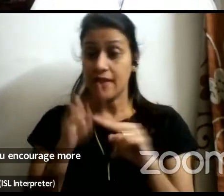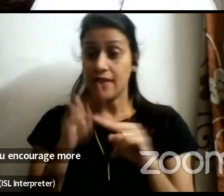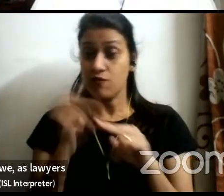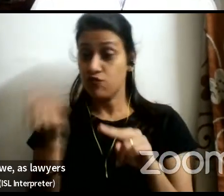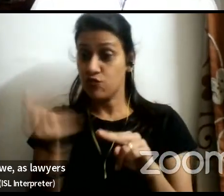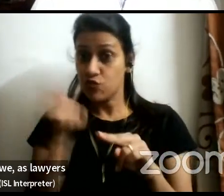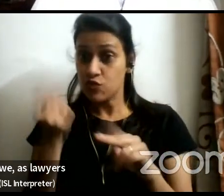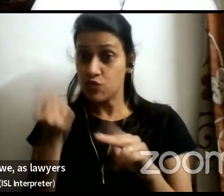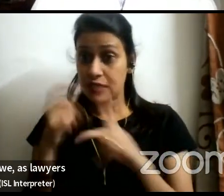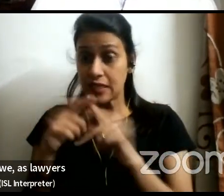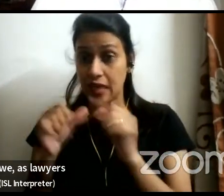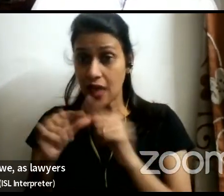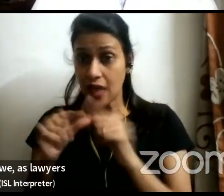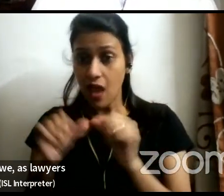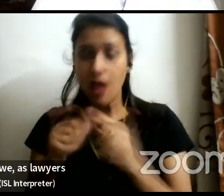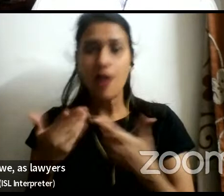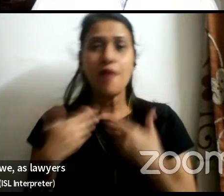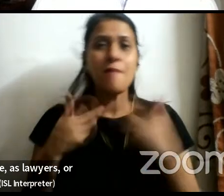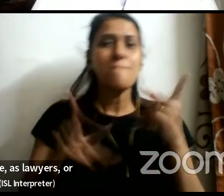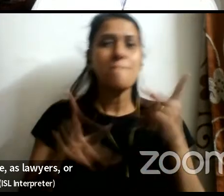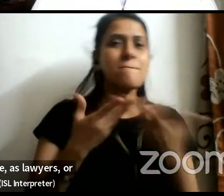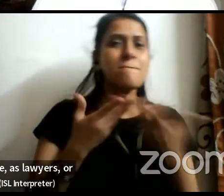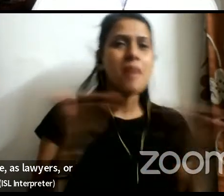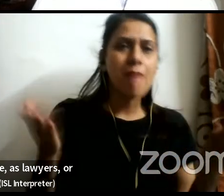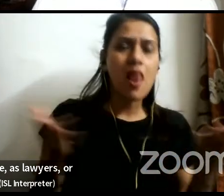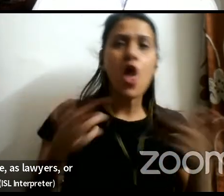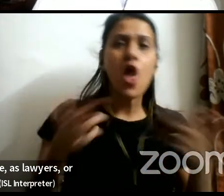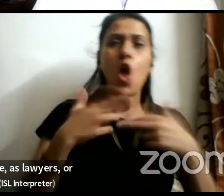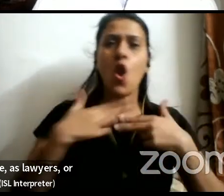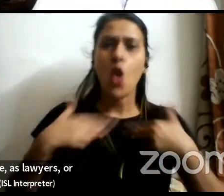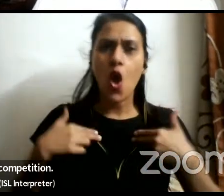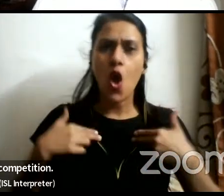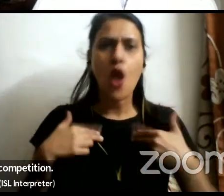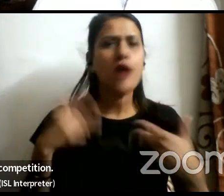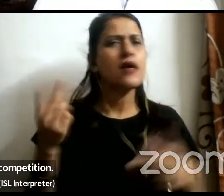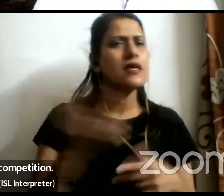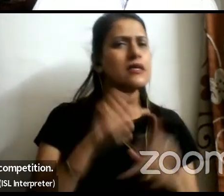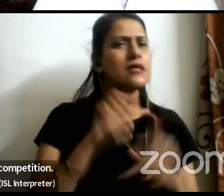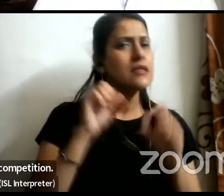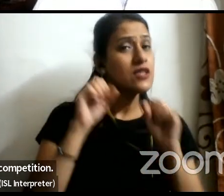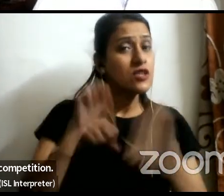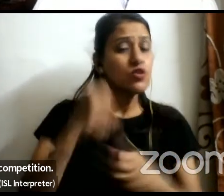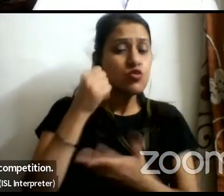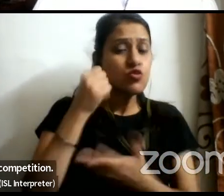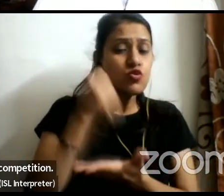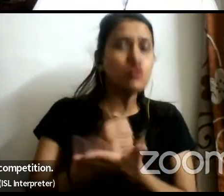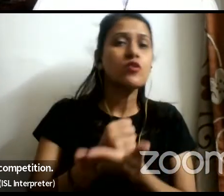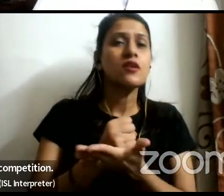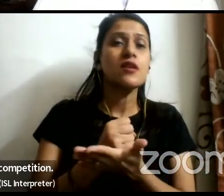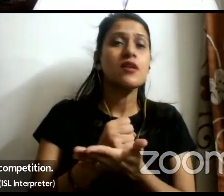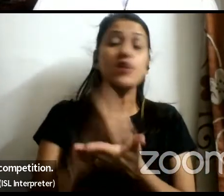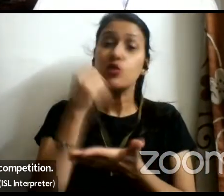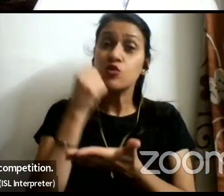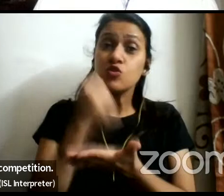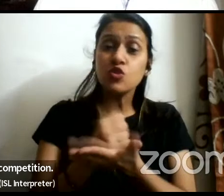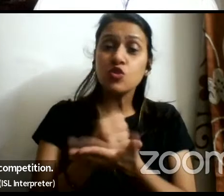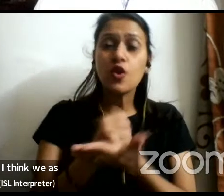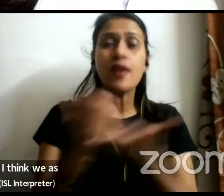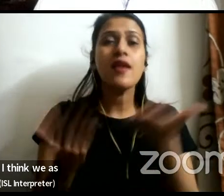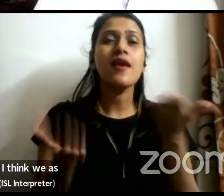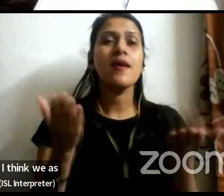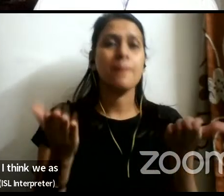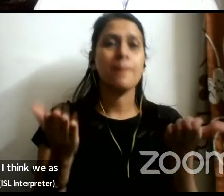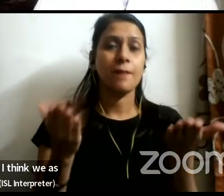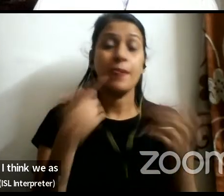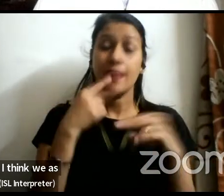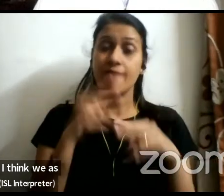we as people who are commenting on competition law should is quite an imperative, but if we engage more